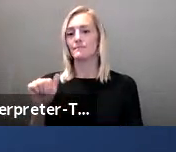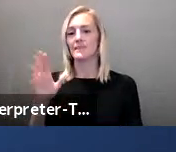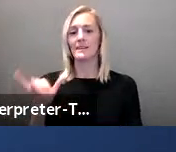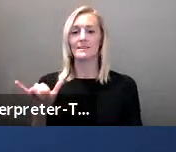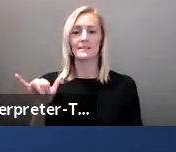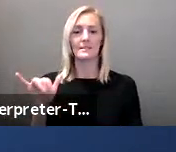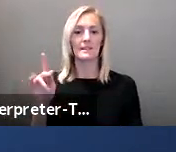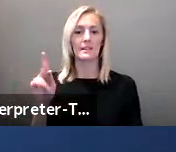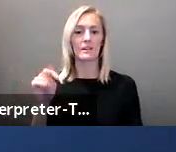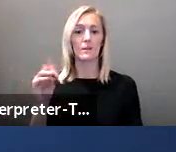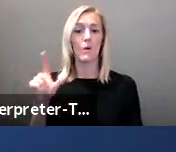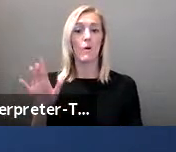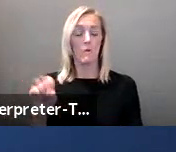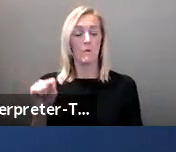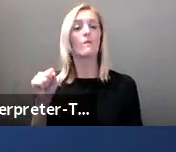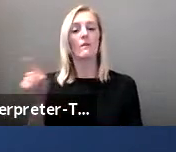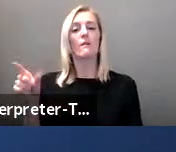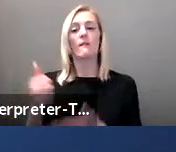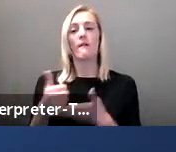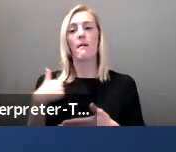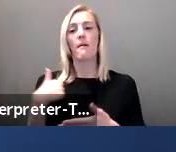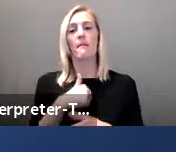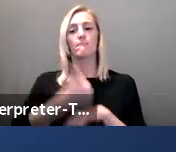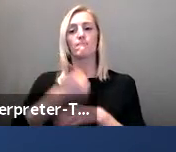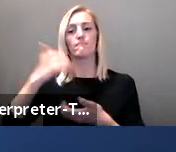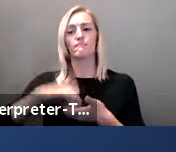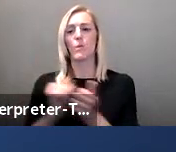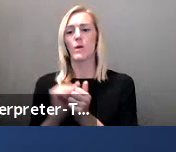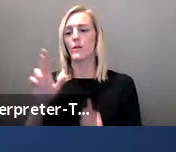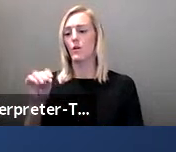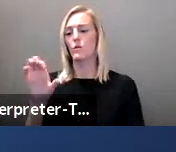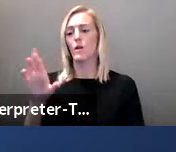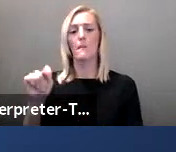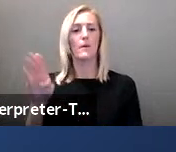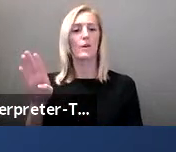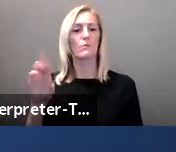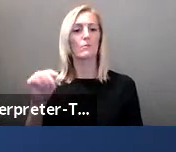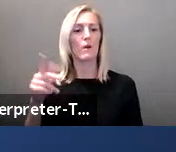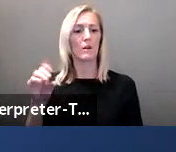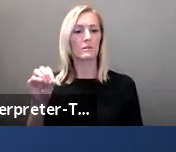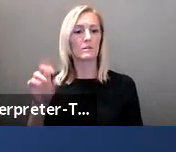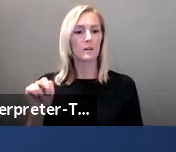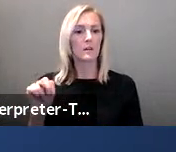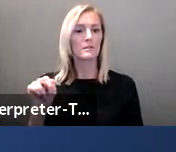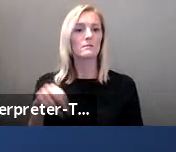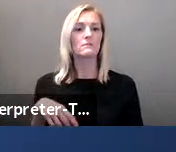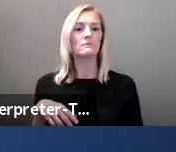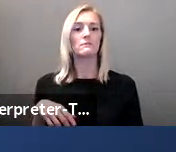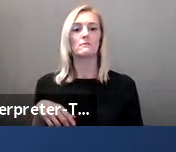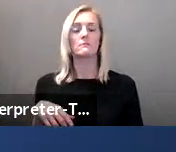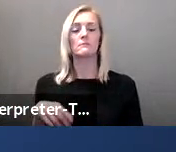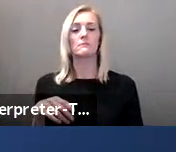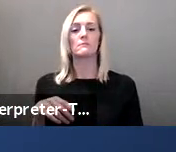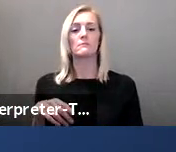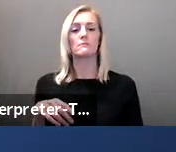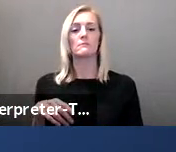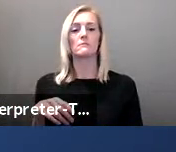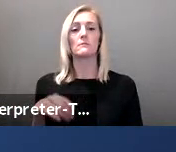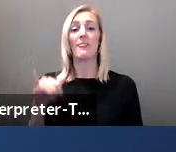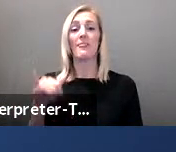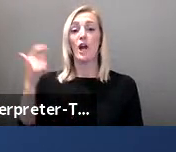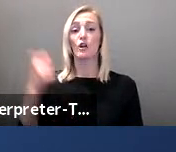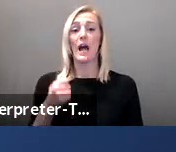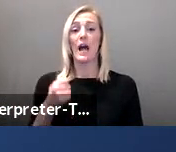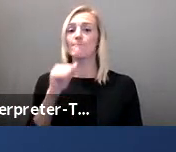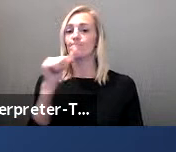to get a partnership with Robert Brogdon GMC cards. The grant that we have doesn't allow for